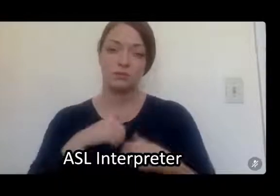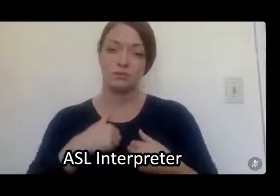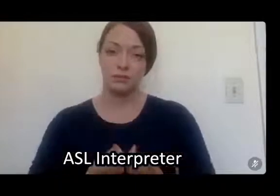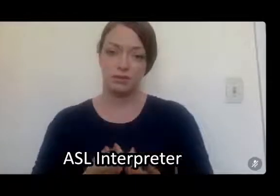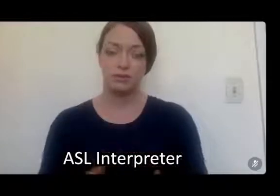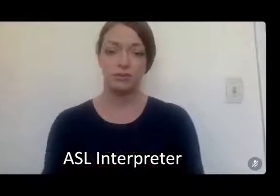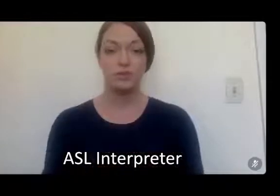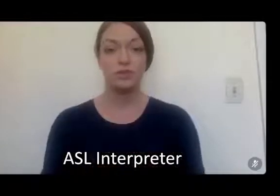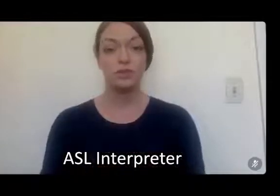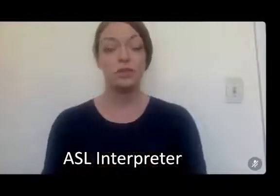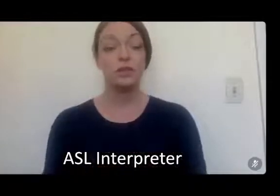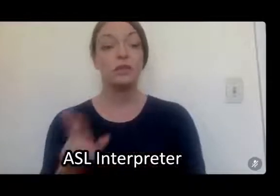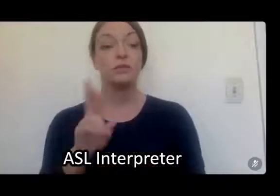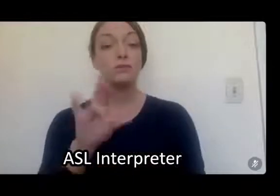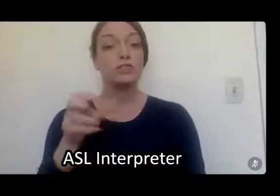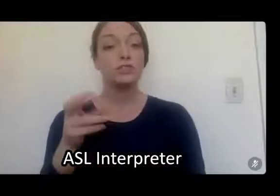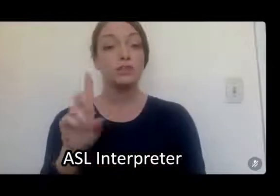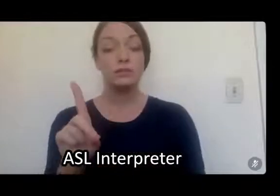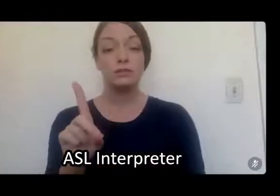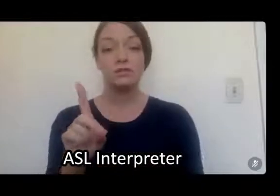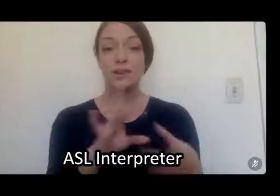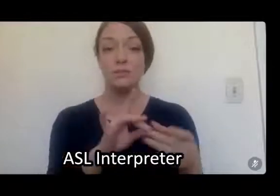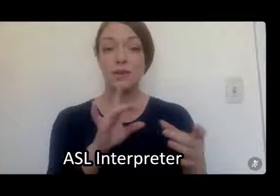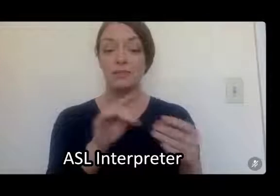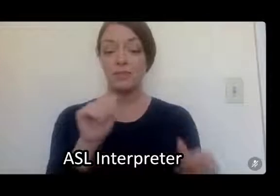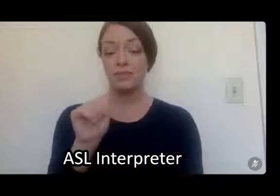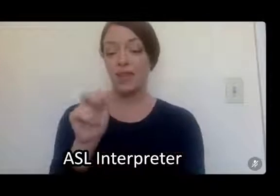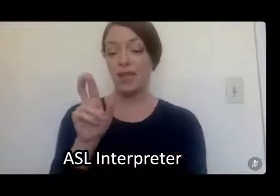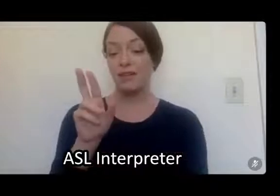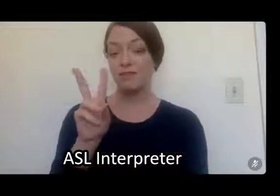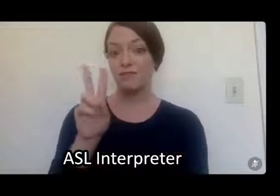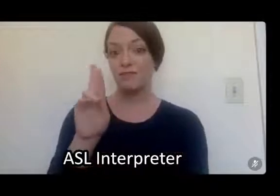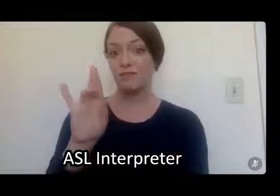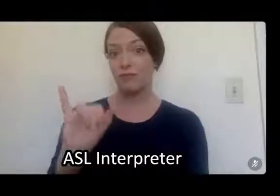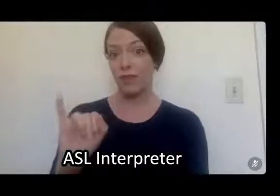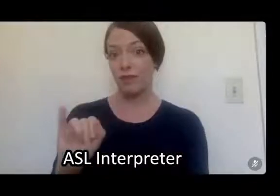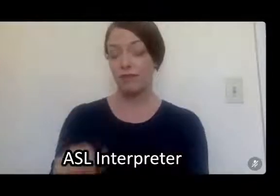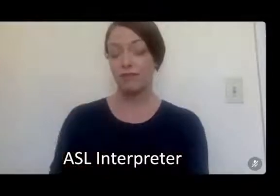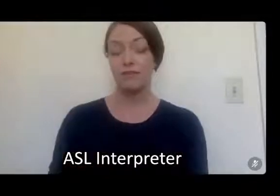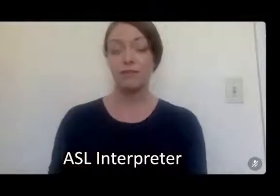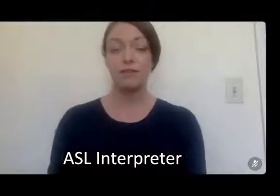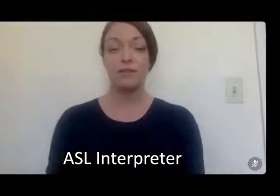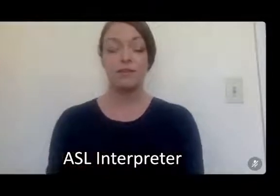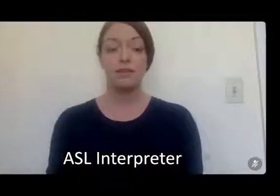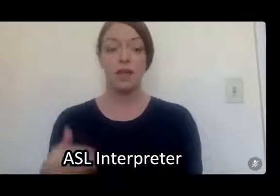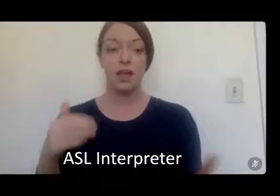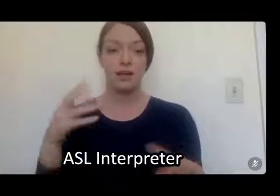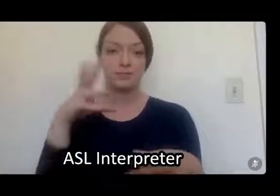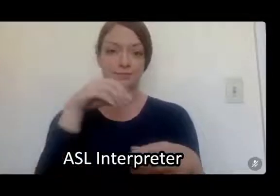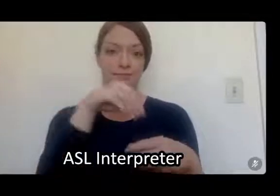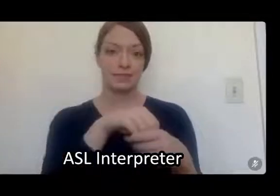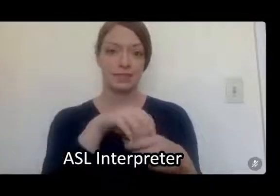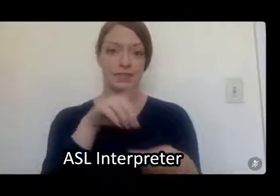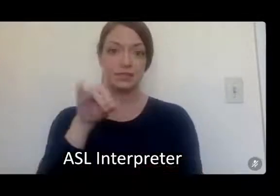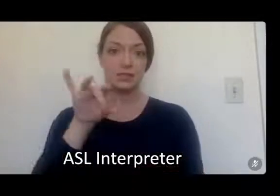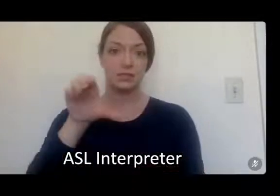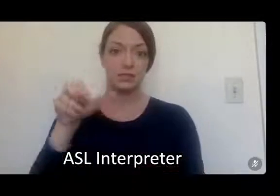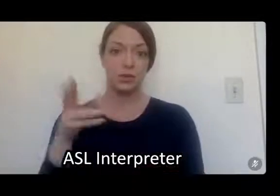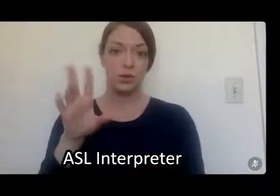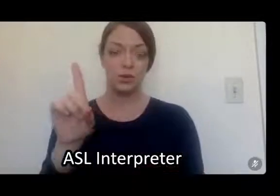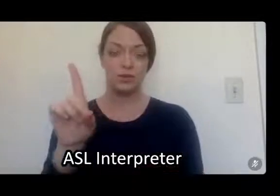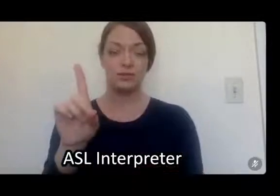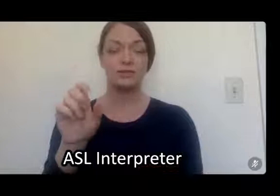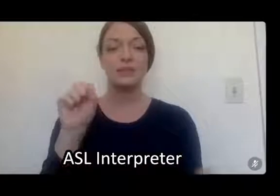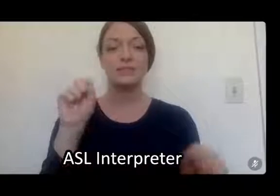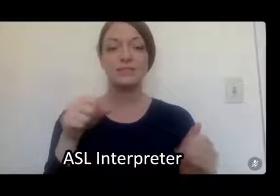Richard mentioned Avray. Avray bot is something we have in our Discord server, and it's screen reader friendly. It will